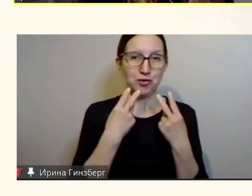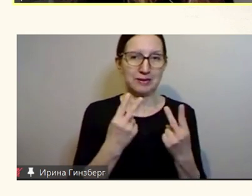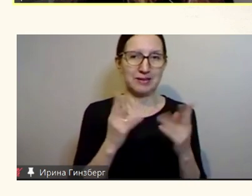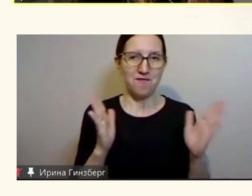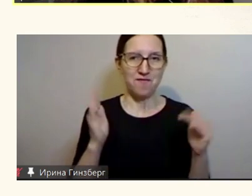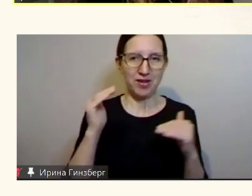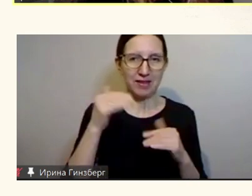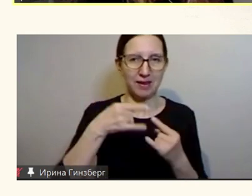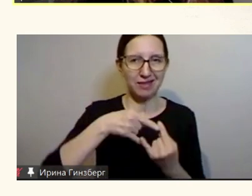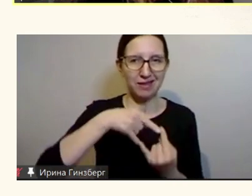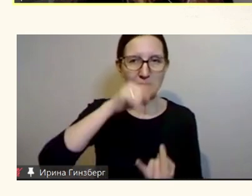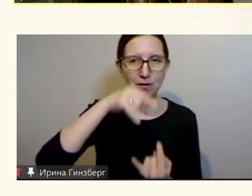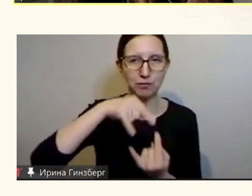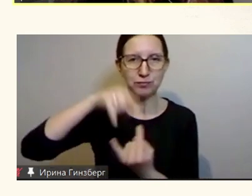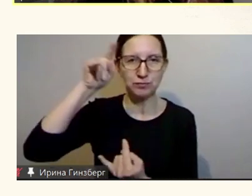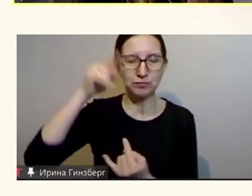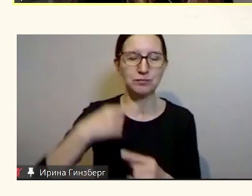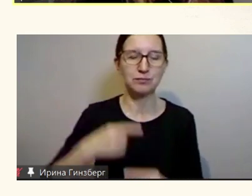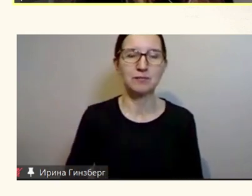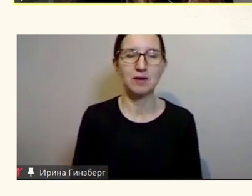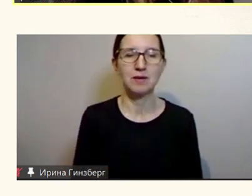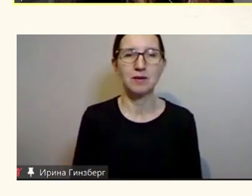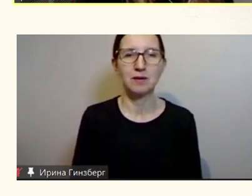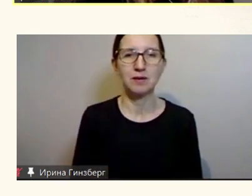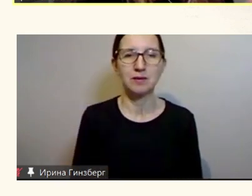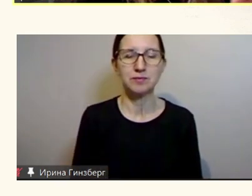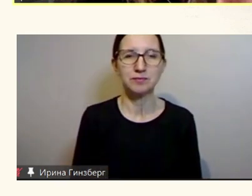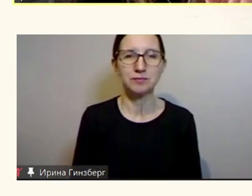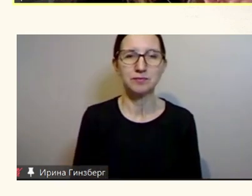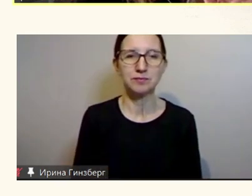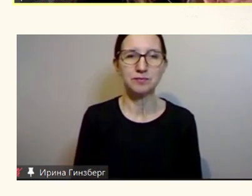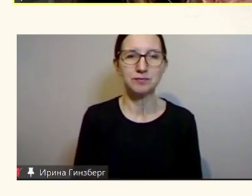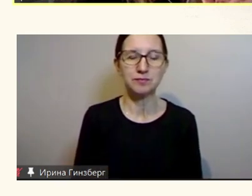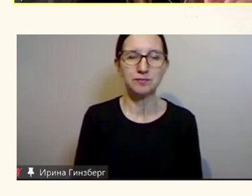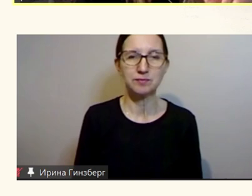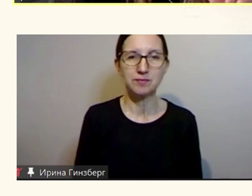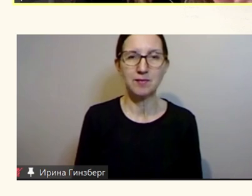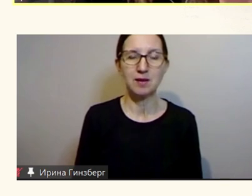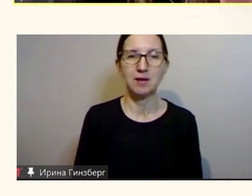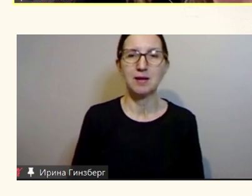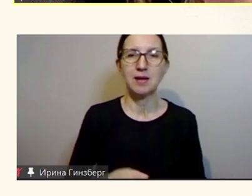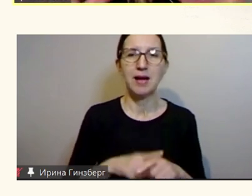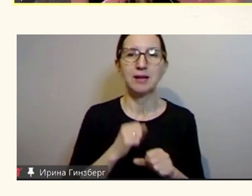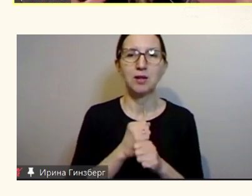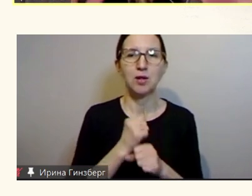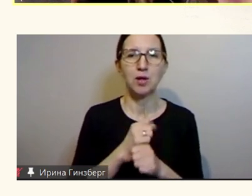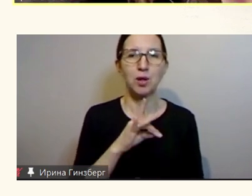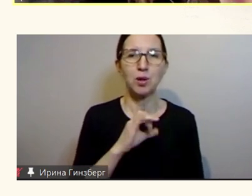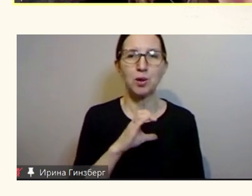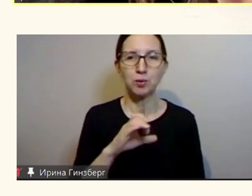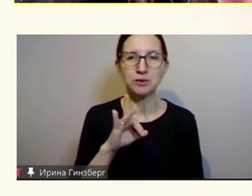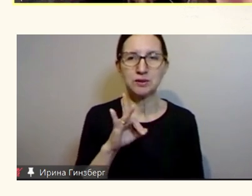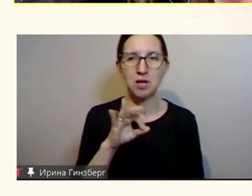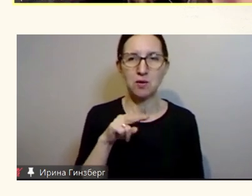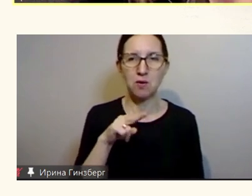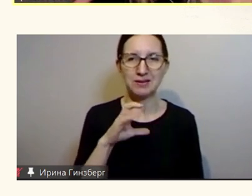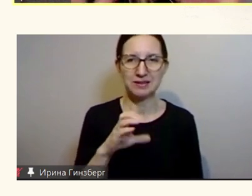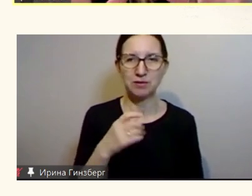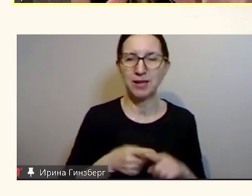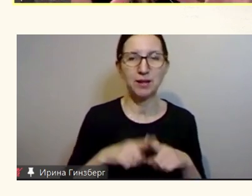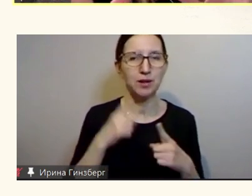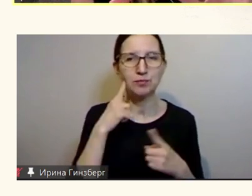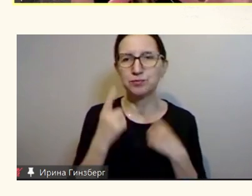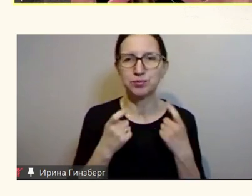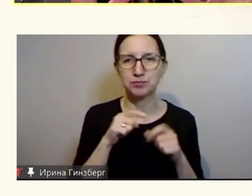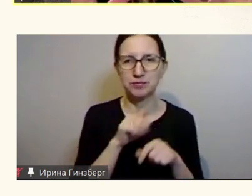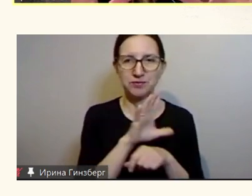documenting for operas. And so you can see the scale, and we even change the